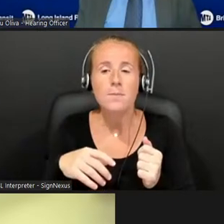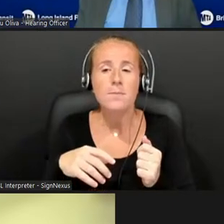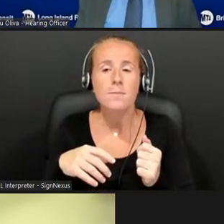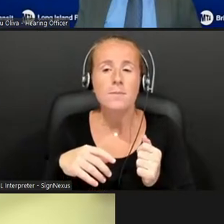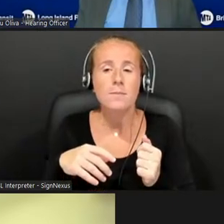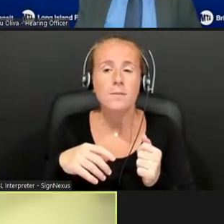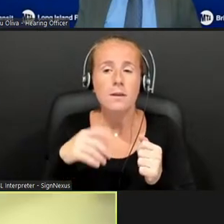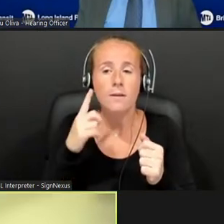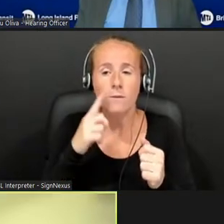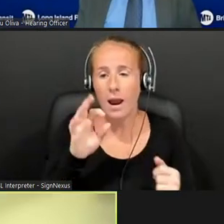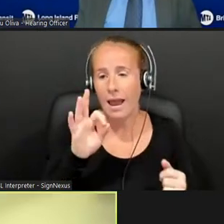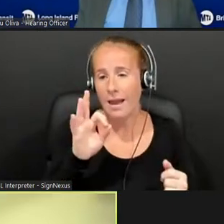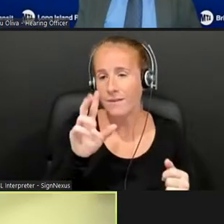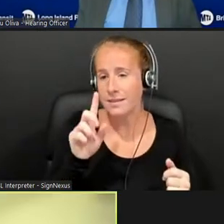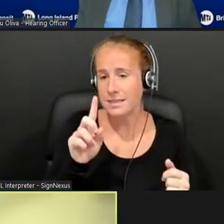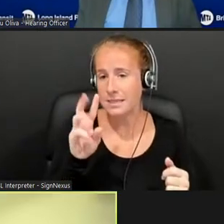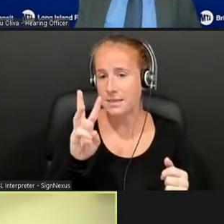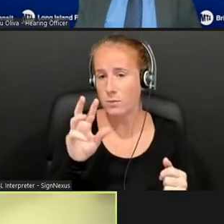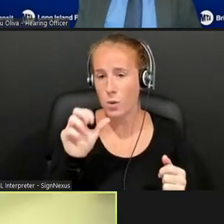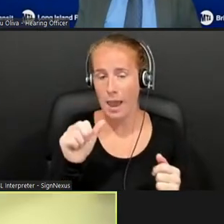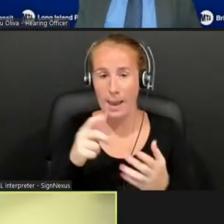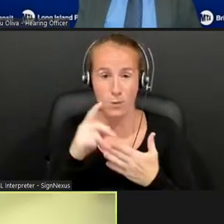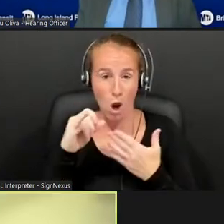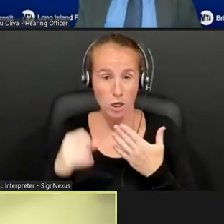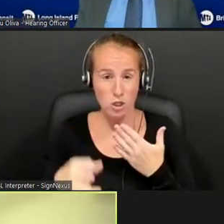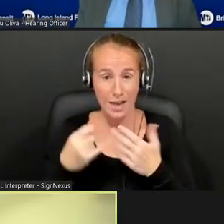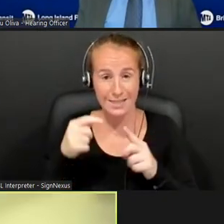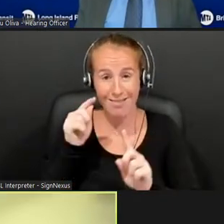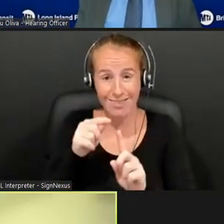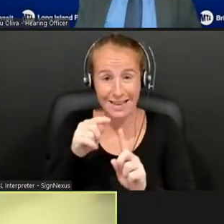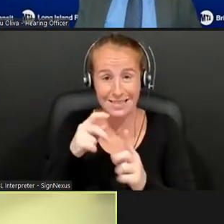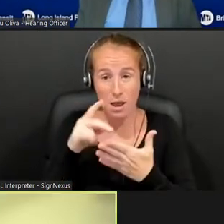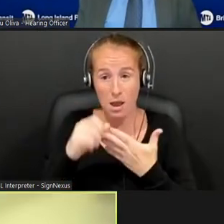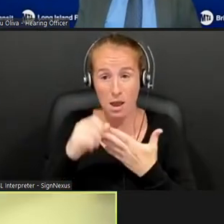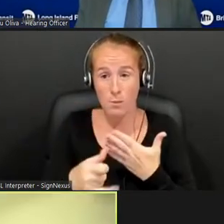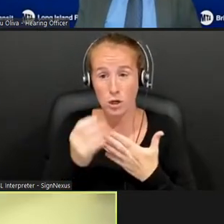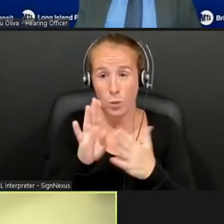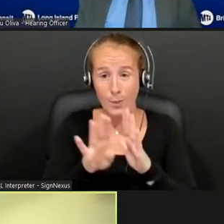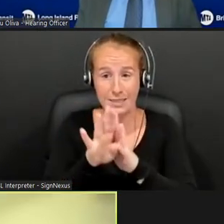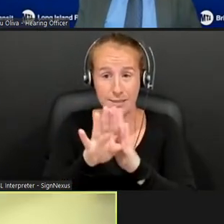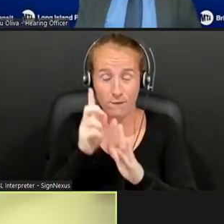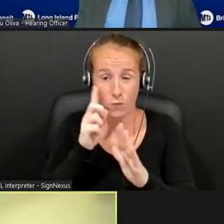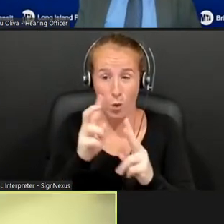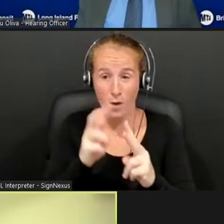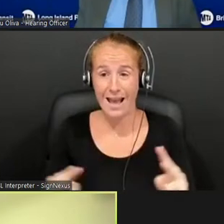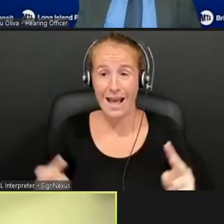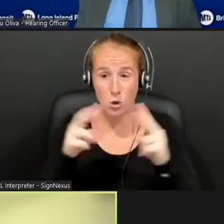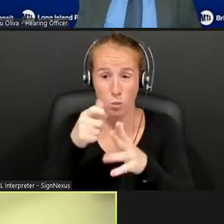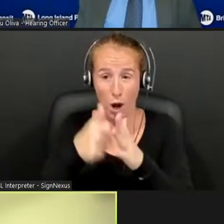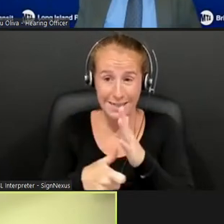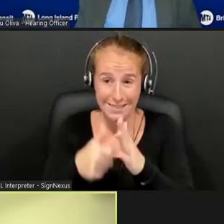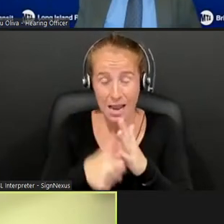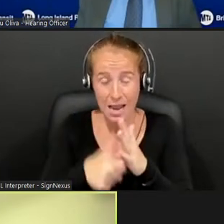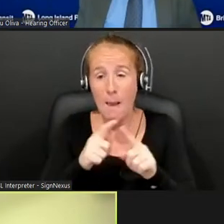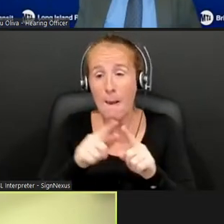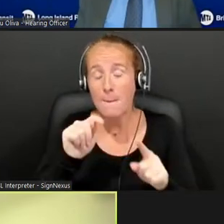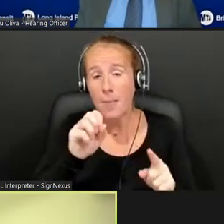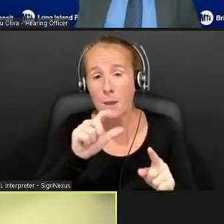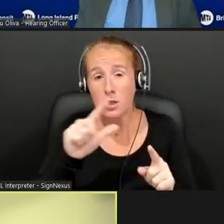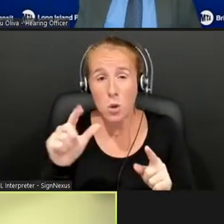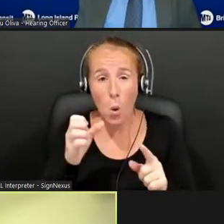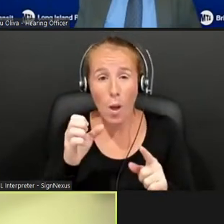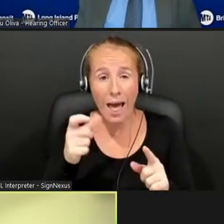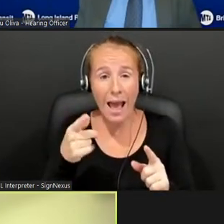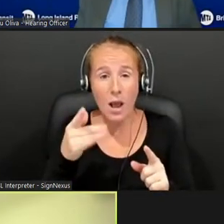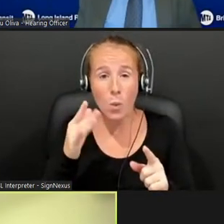fhwa sponsored projects although this project is being developed as part of part of the value pricing program the toll Equity Provisions from section